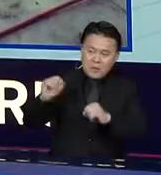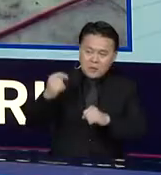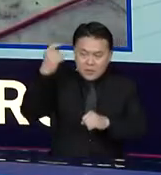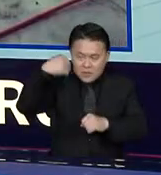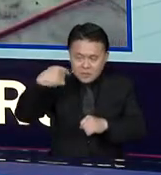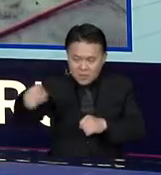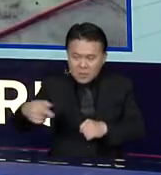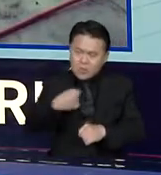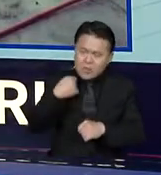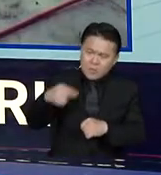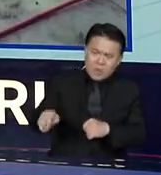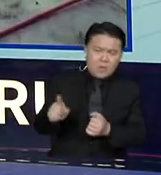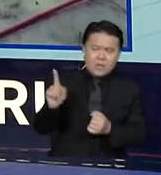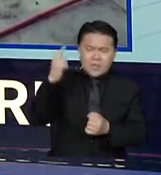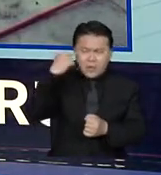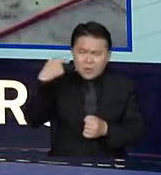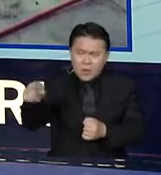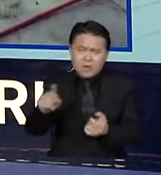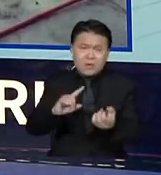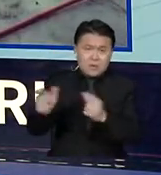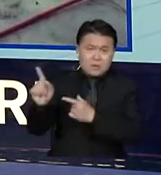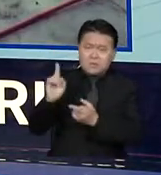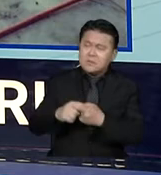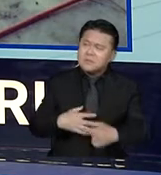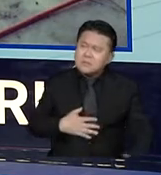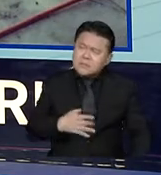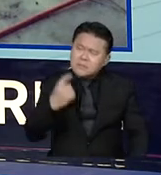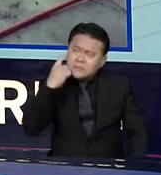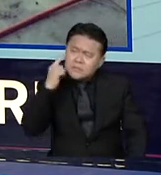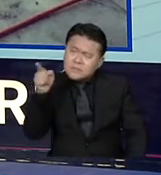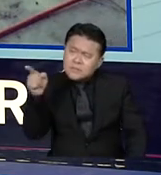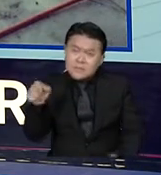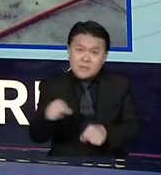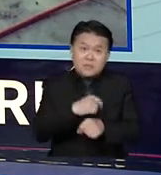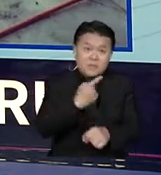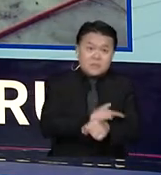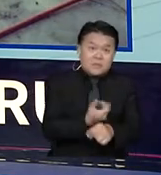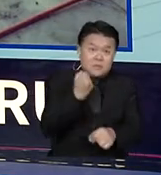It's the basis of everything from language learning to morality.